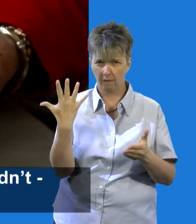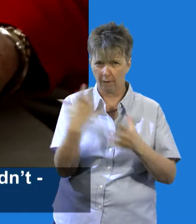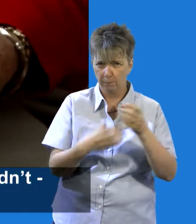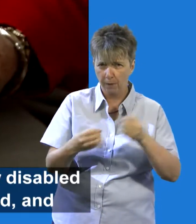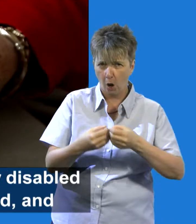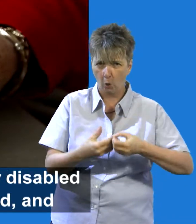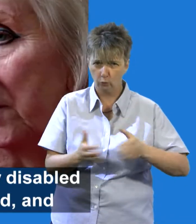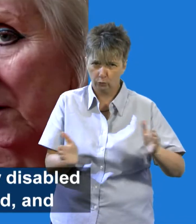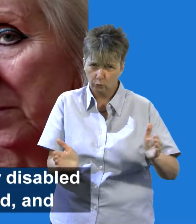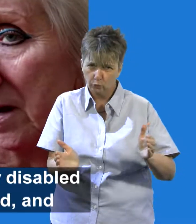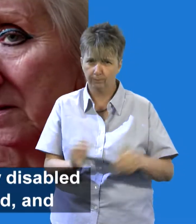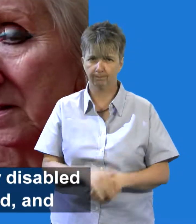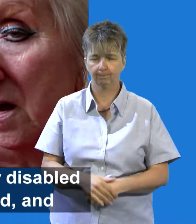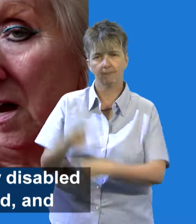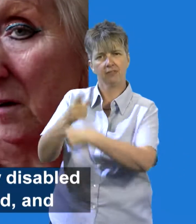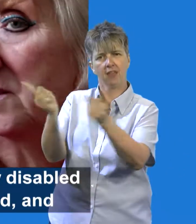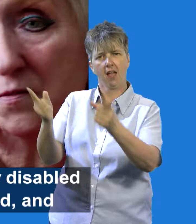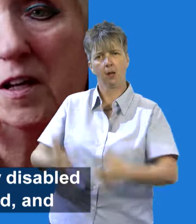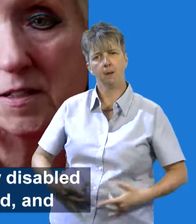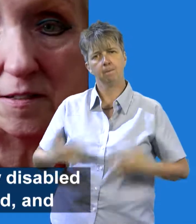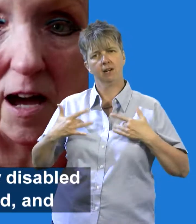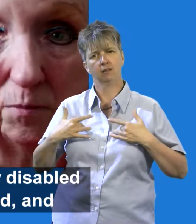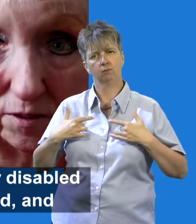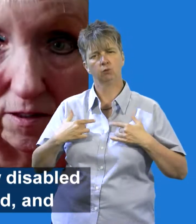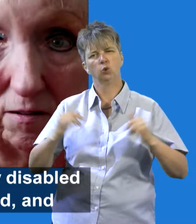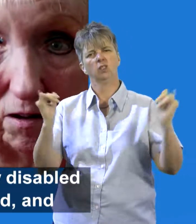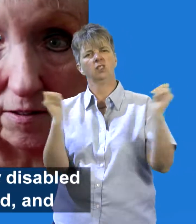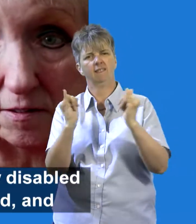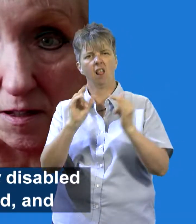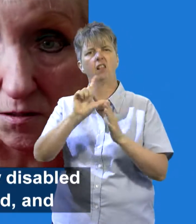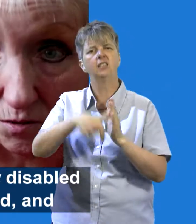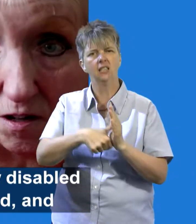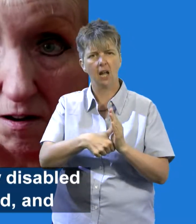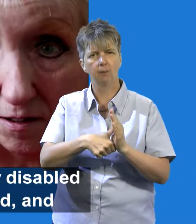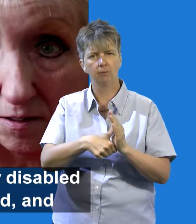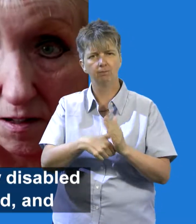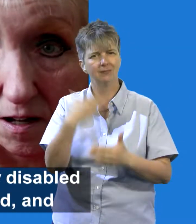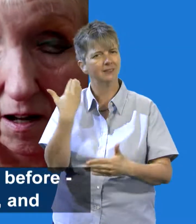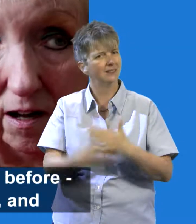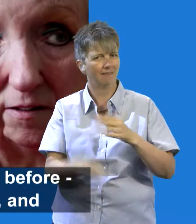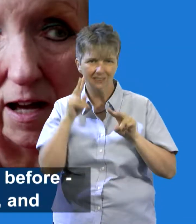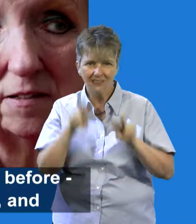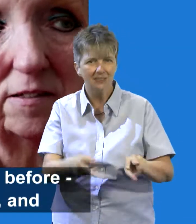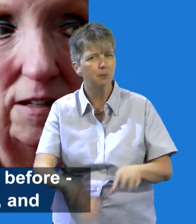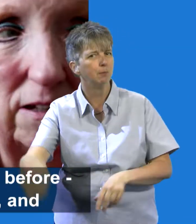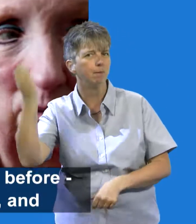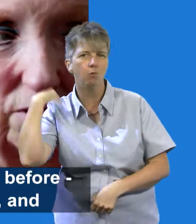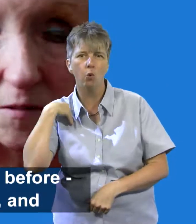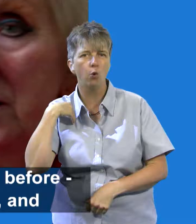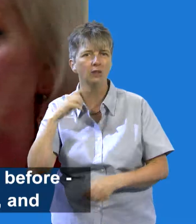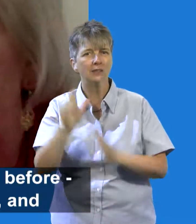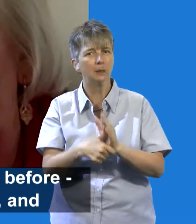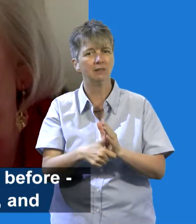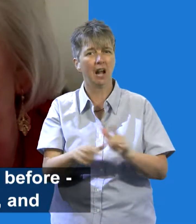dead. I weighed 5 pounds and I was severely disabled in their eyes in Northern Ireland, and they hadn't